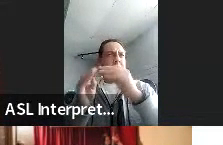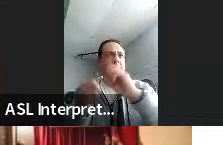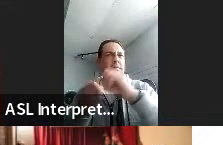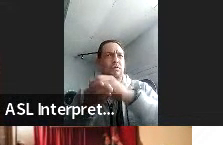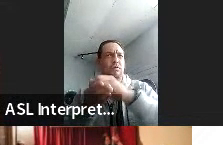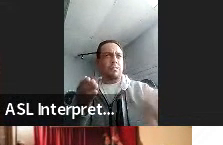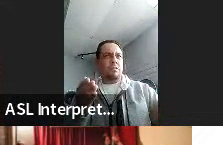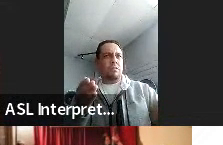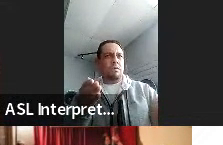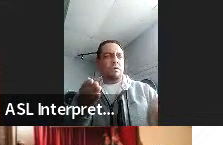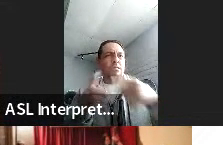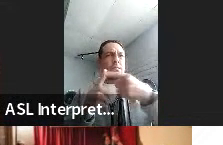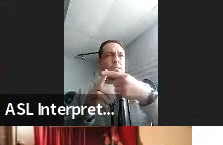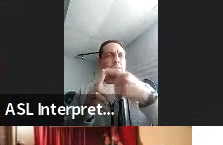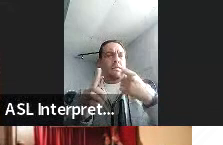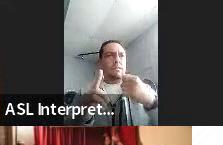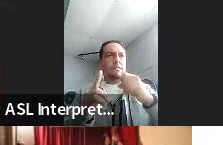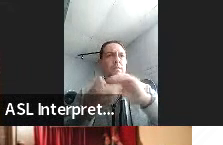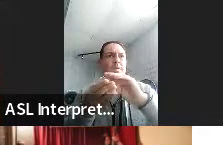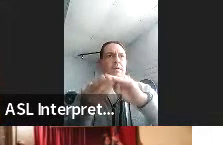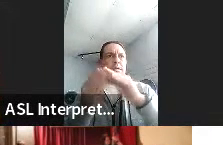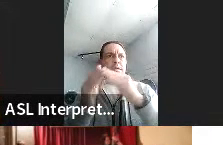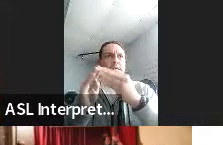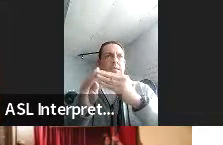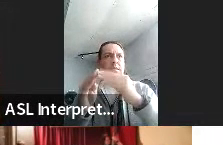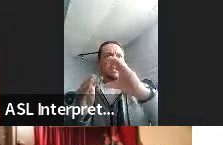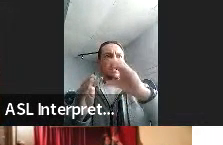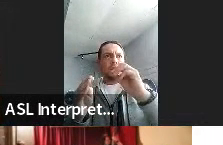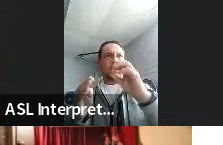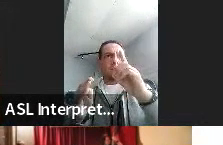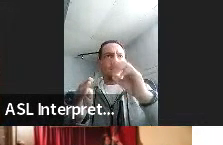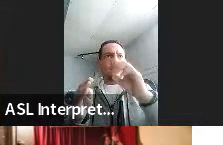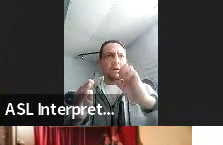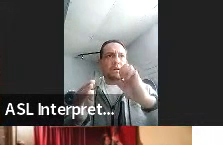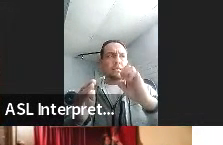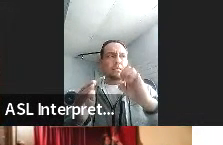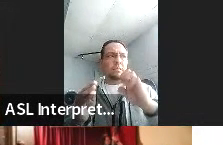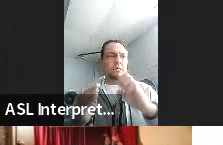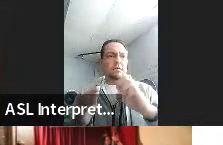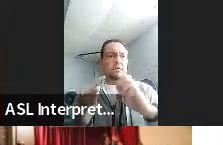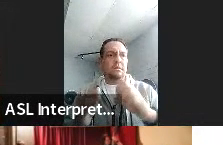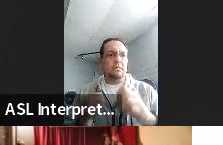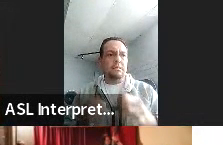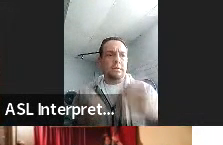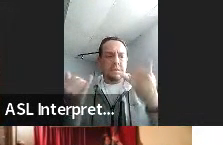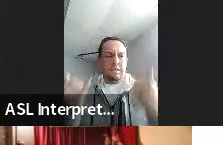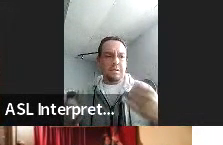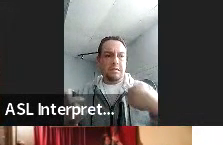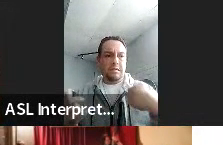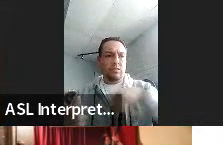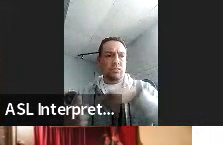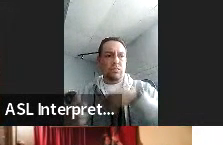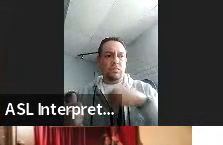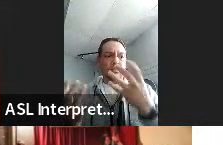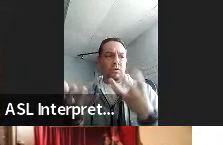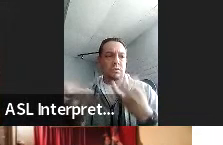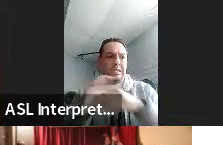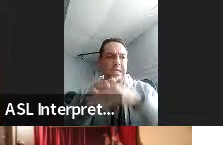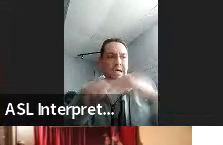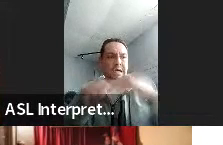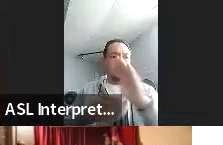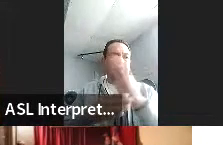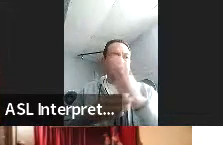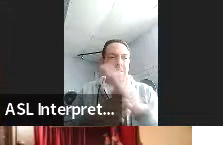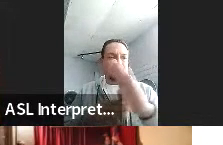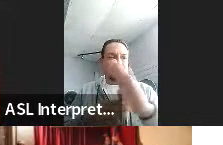zoning still prohibits dancing from occurring in many commercial areas of the city. Now, we would like to get out of the business of having zoning regulate whether you